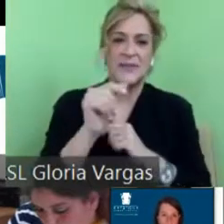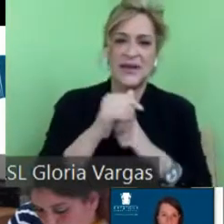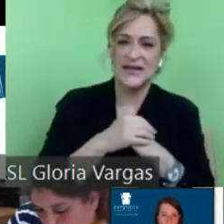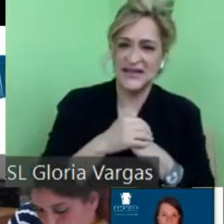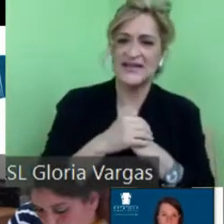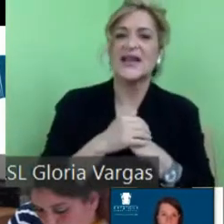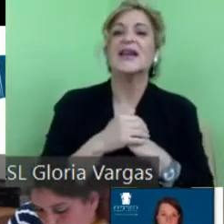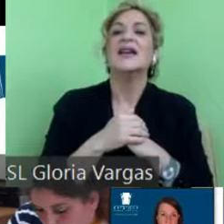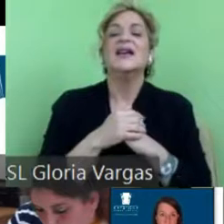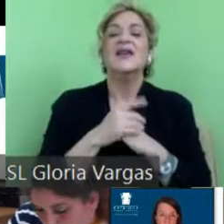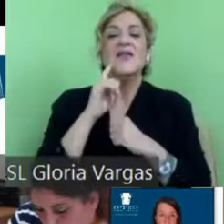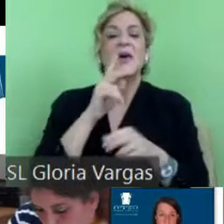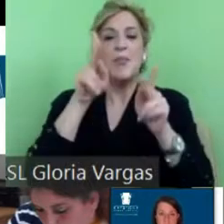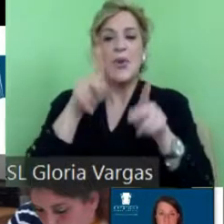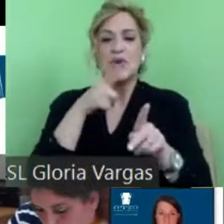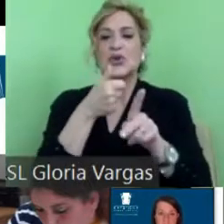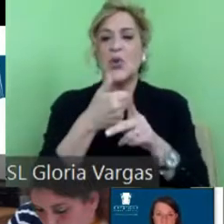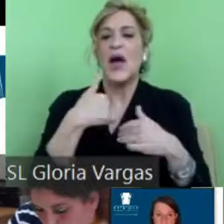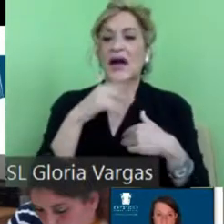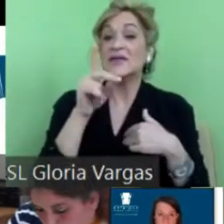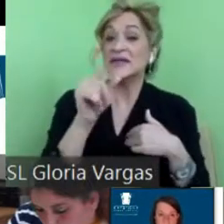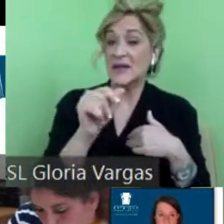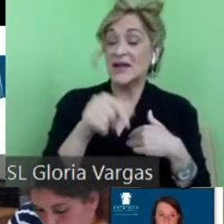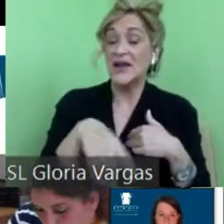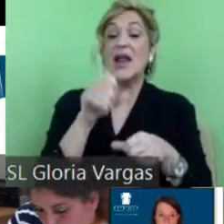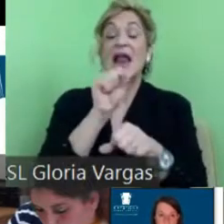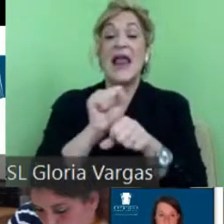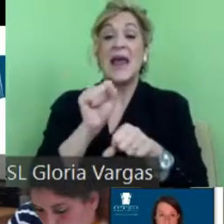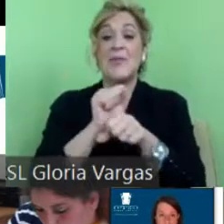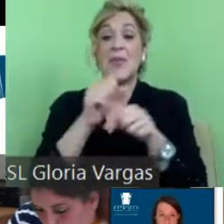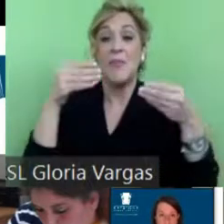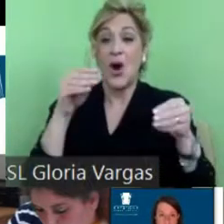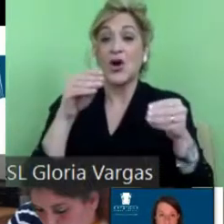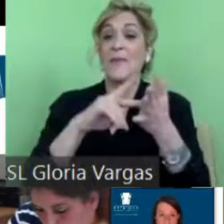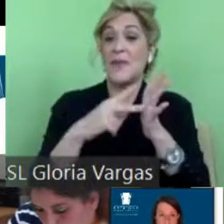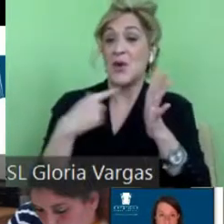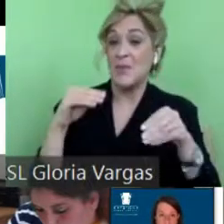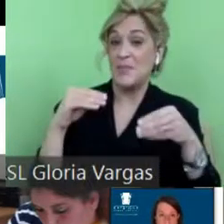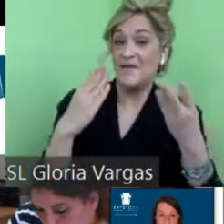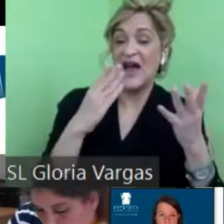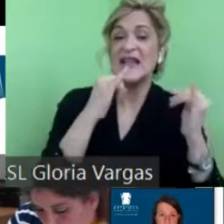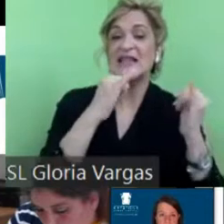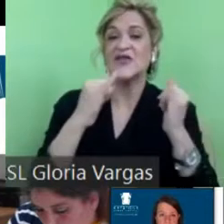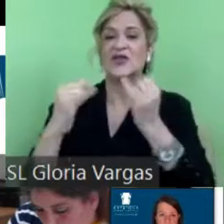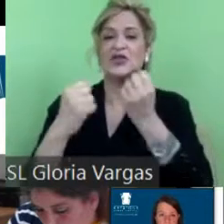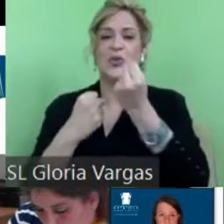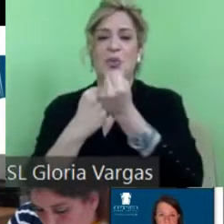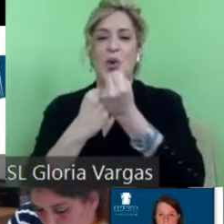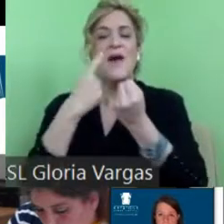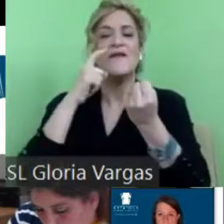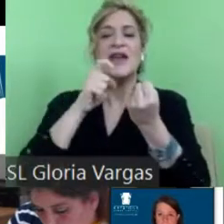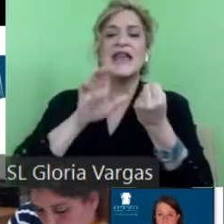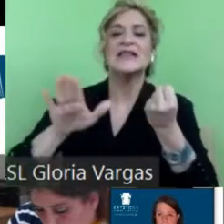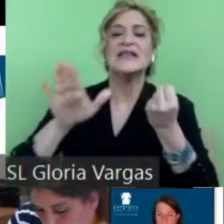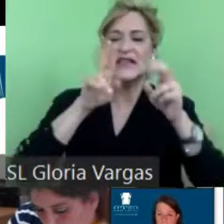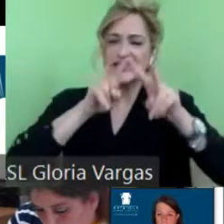mainstream persons with disabilities in open labor market, we provide individual support based on needs assessment. It